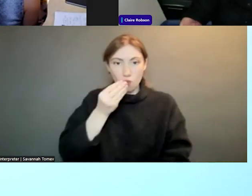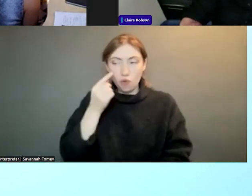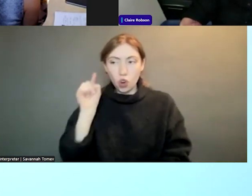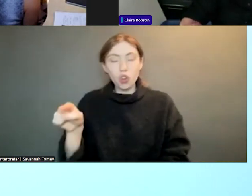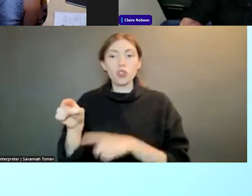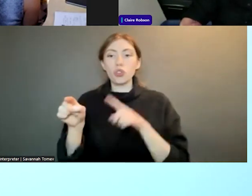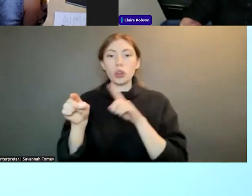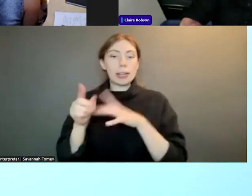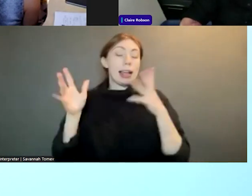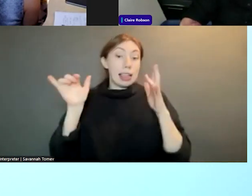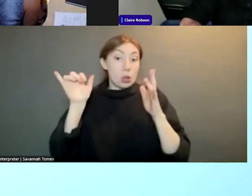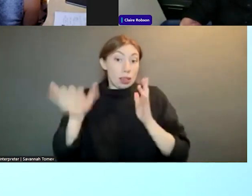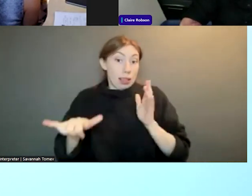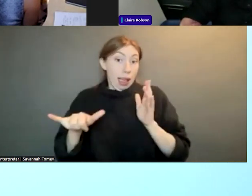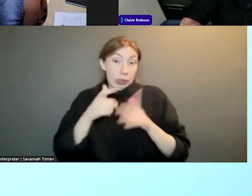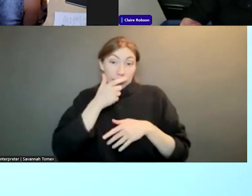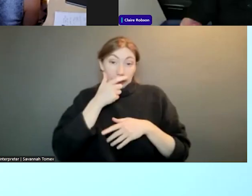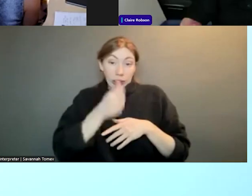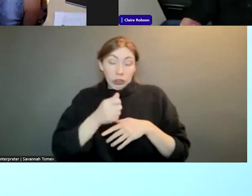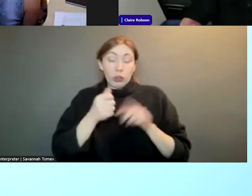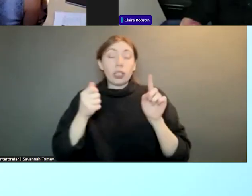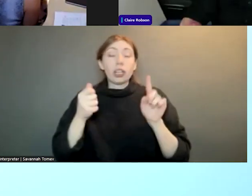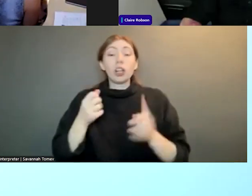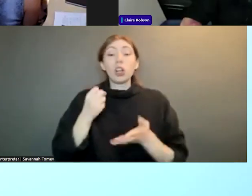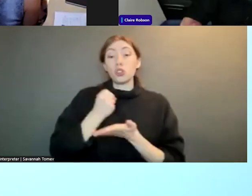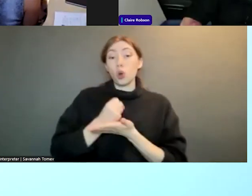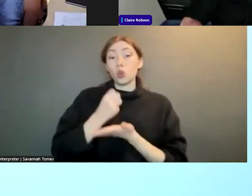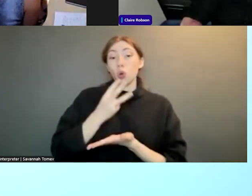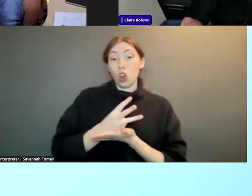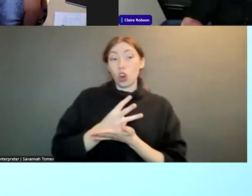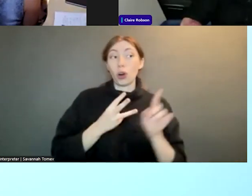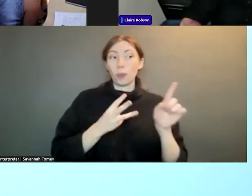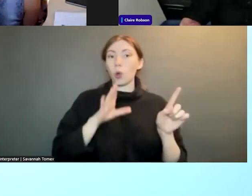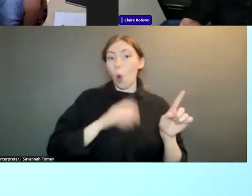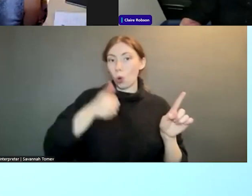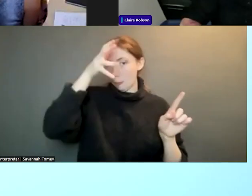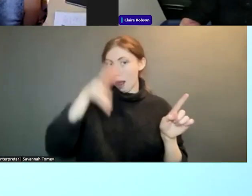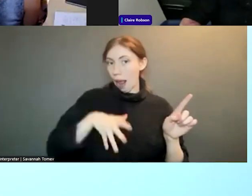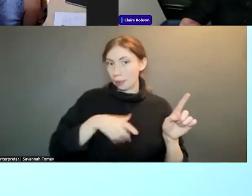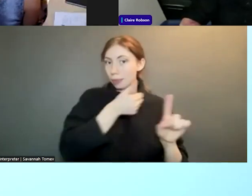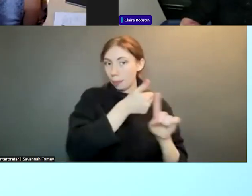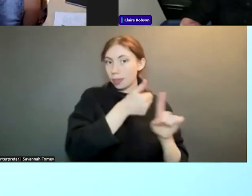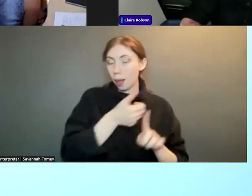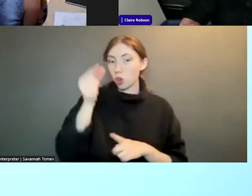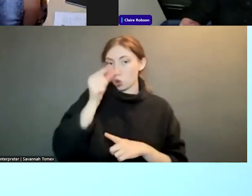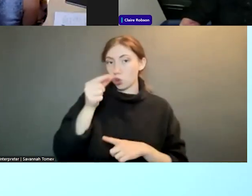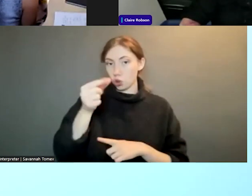her a social worker, an older man, who was also Greek. This was a Greek